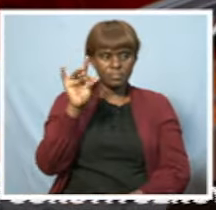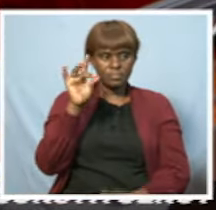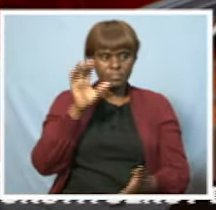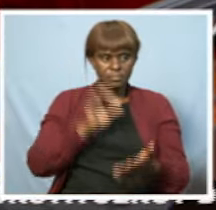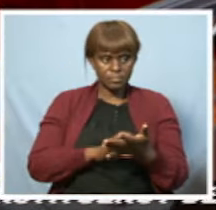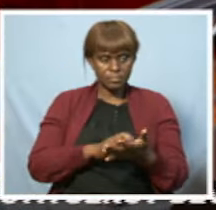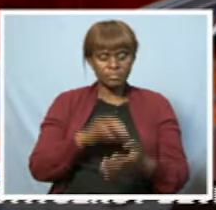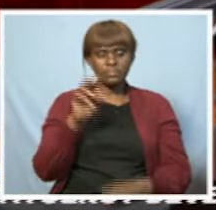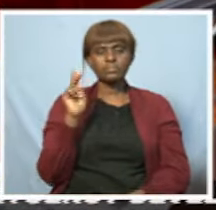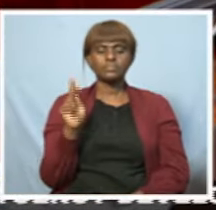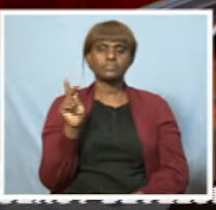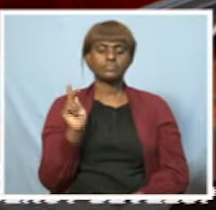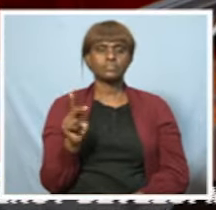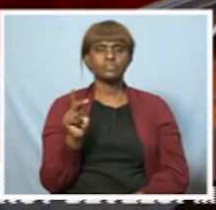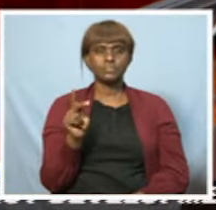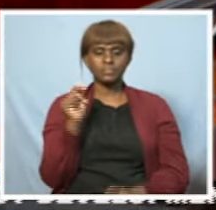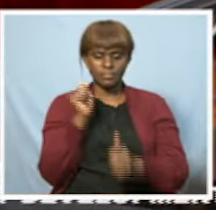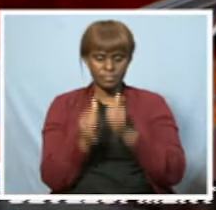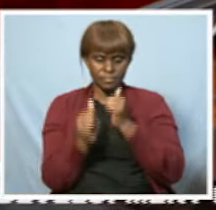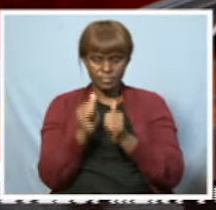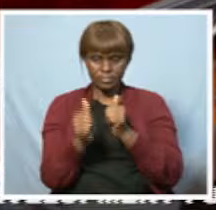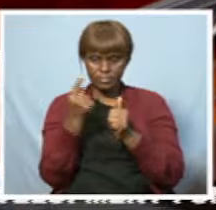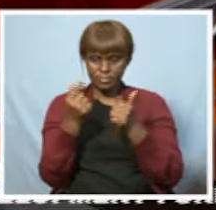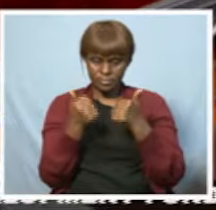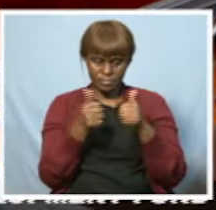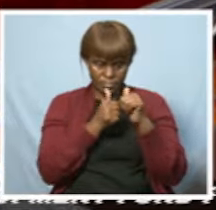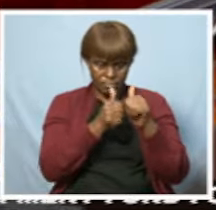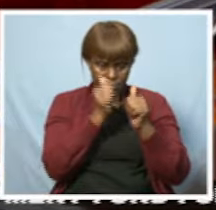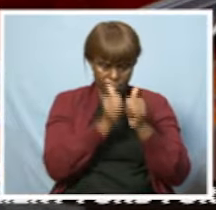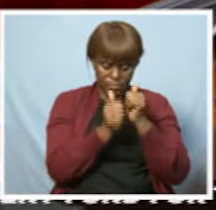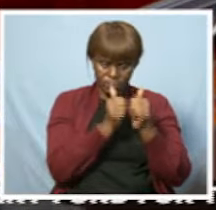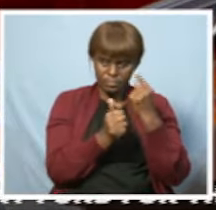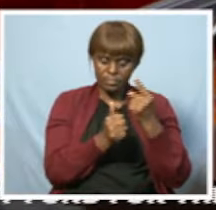1,308,000 kwacha. Which one are we going to go with?